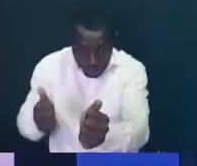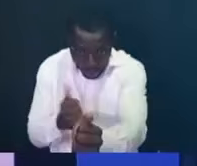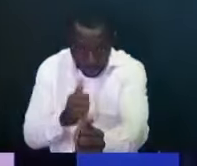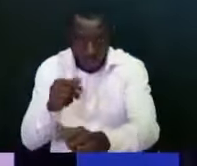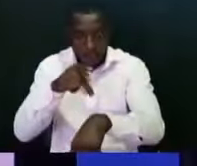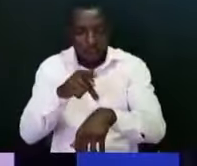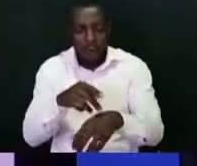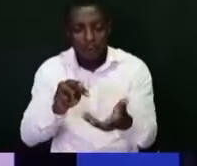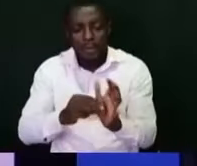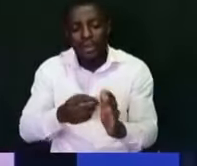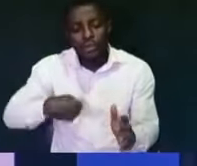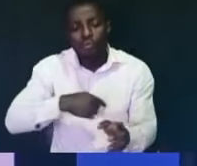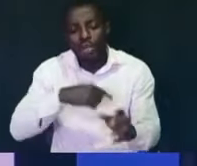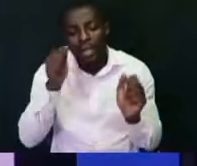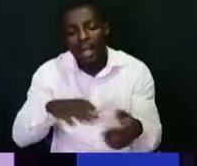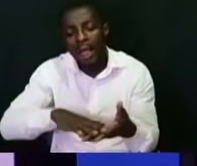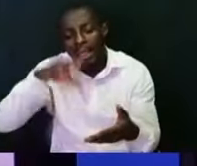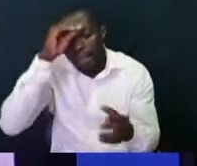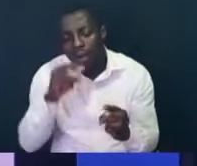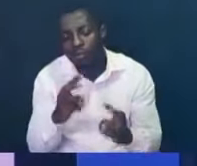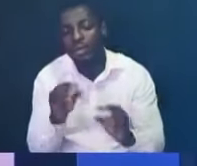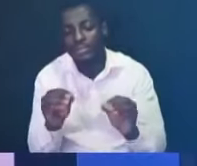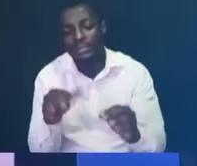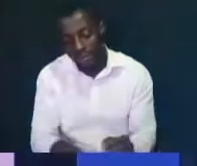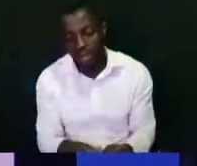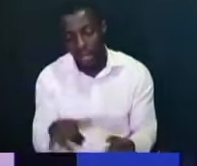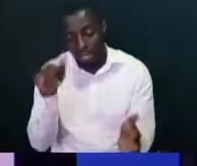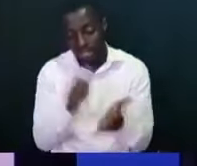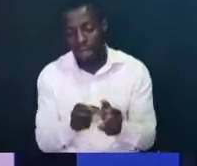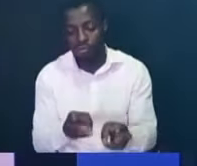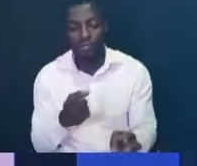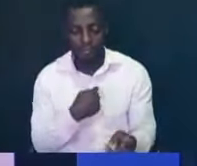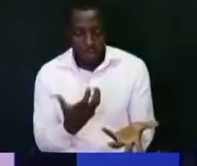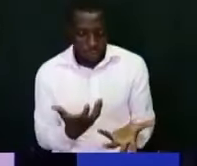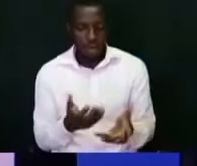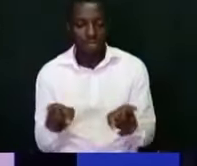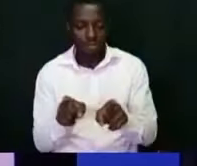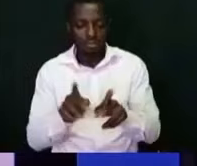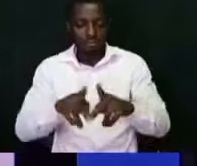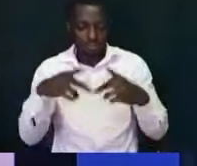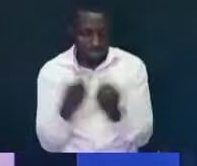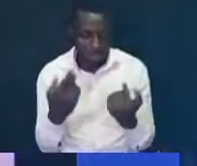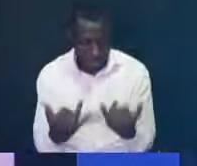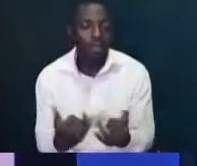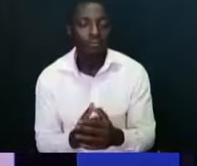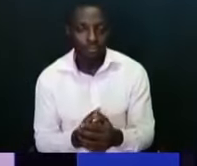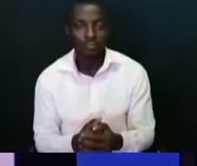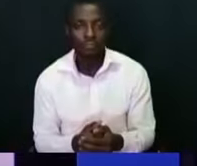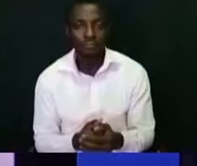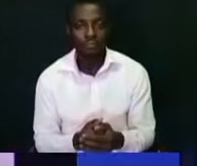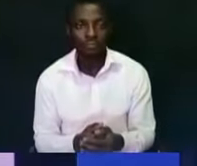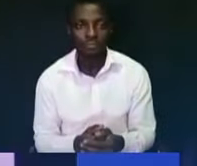did it and that is what I want to do without being